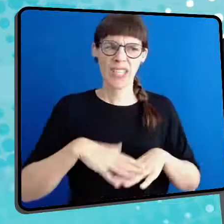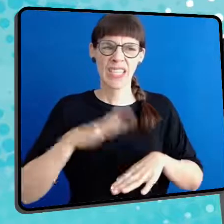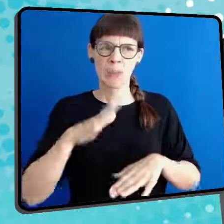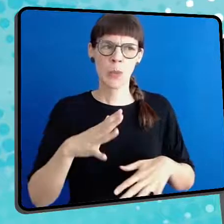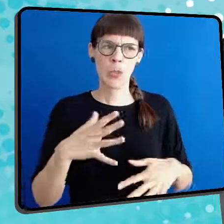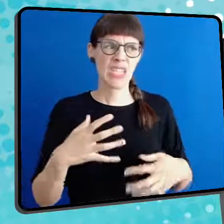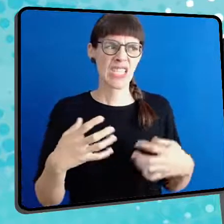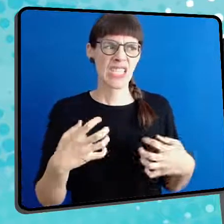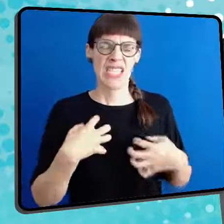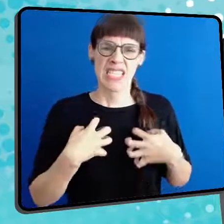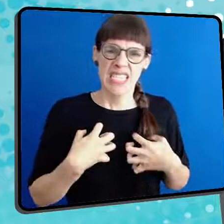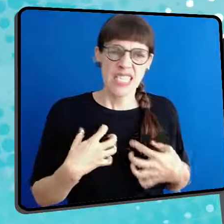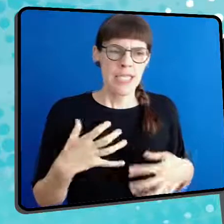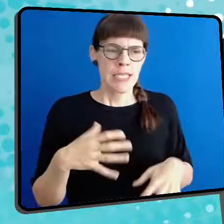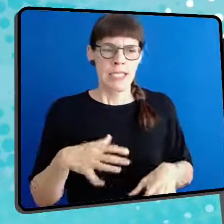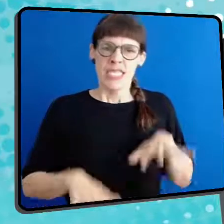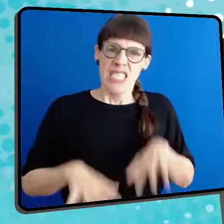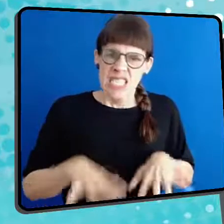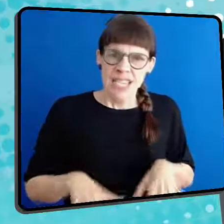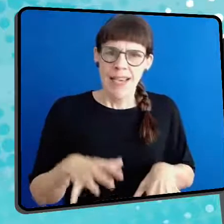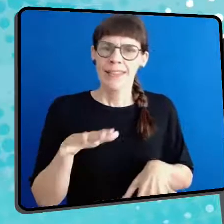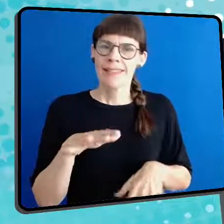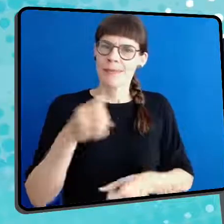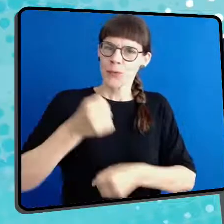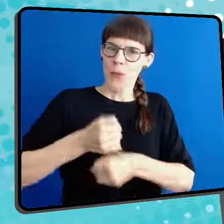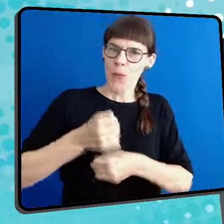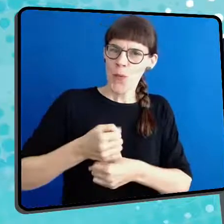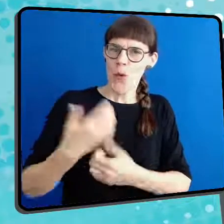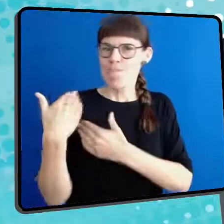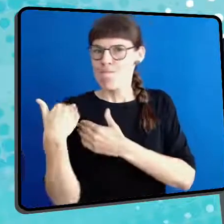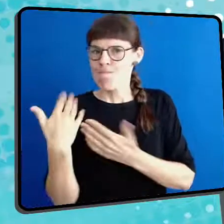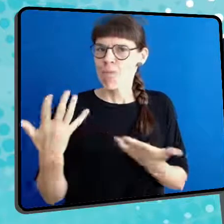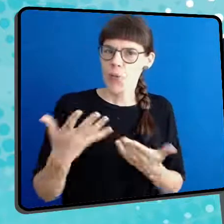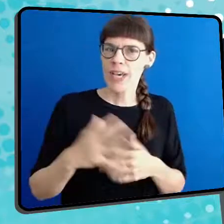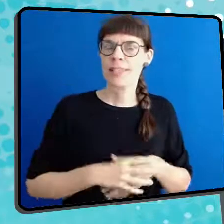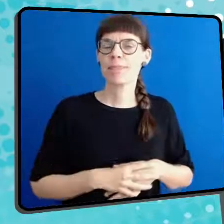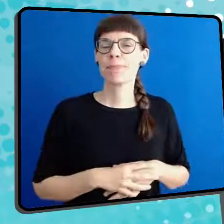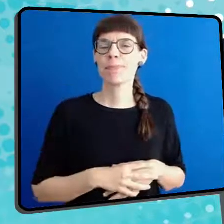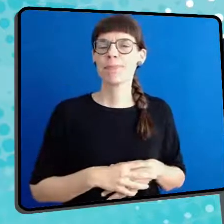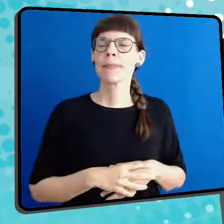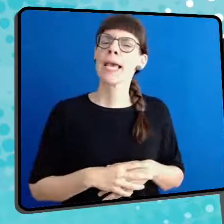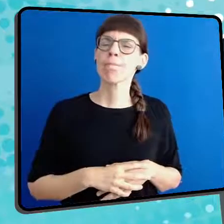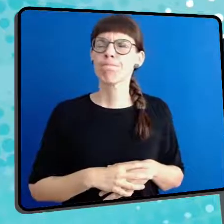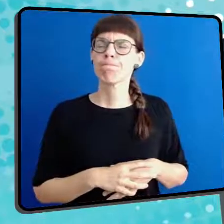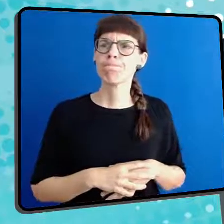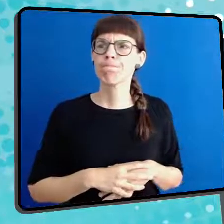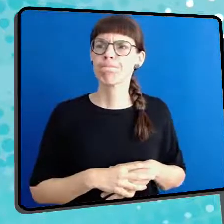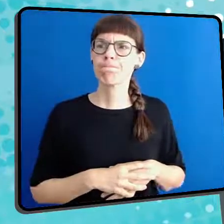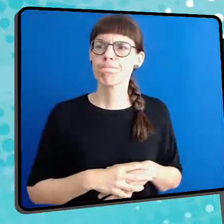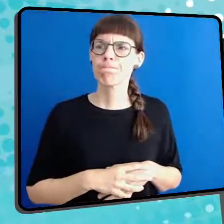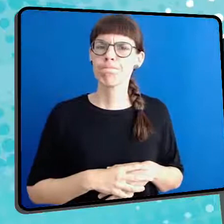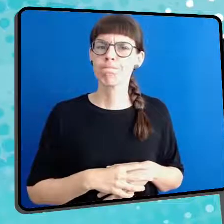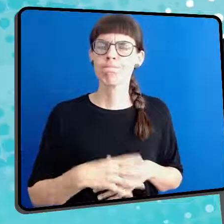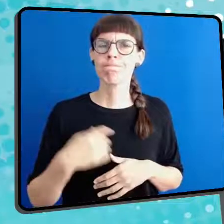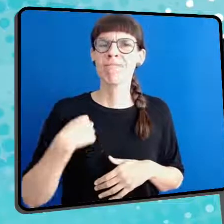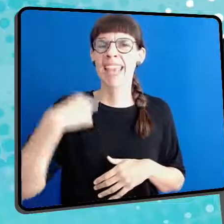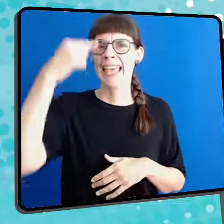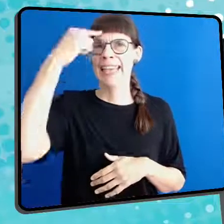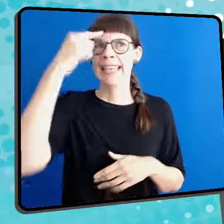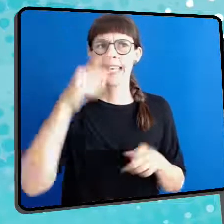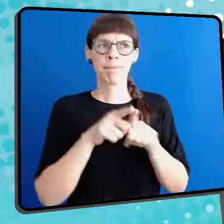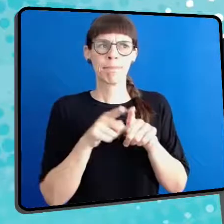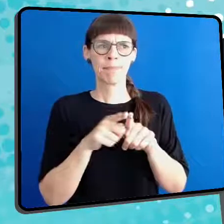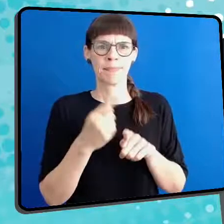Well, I think one point is that you're always in the middle and sometimes